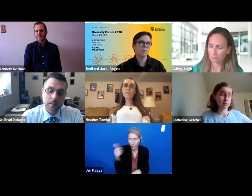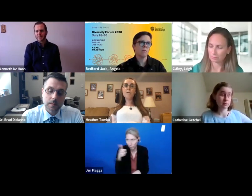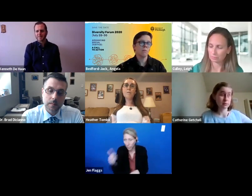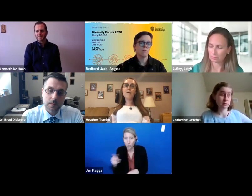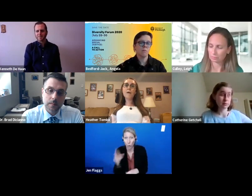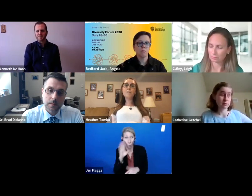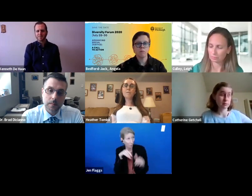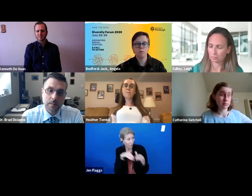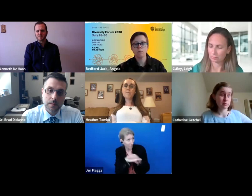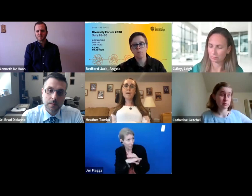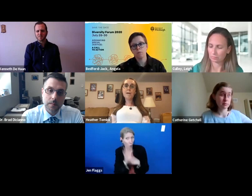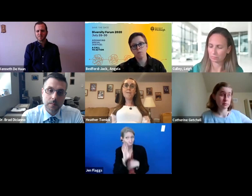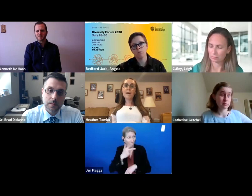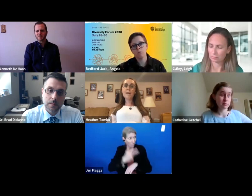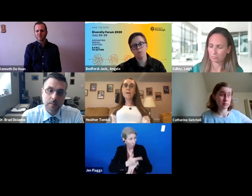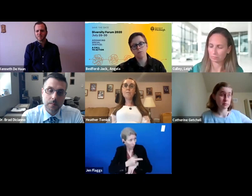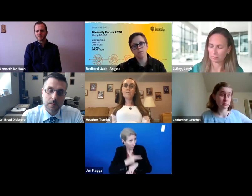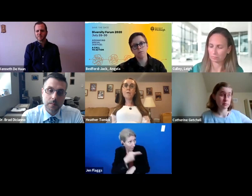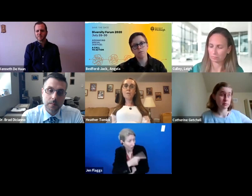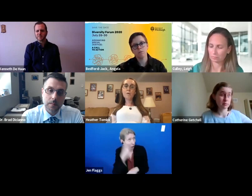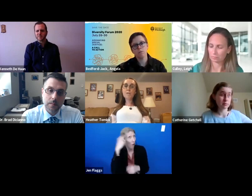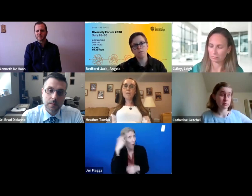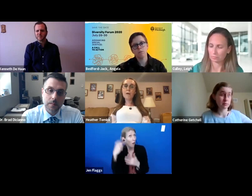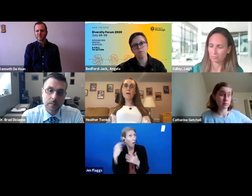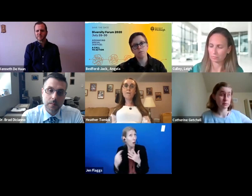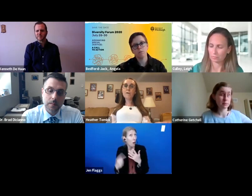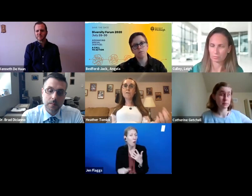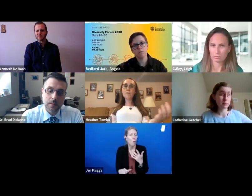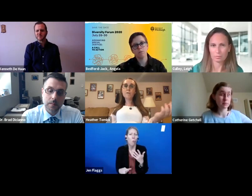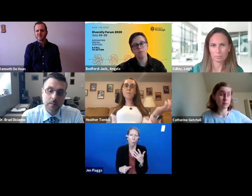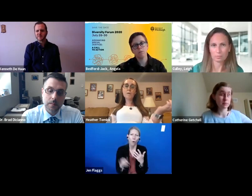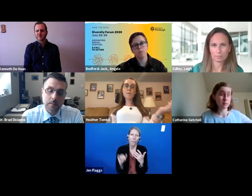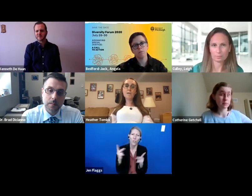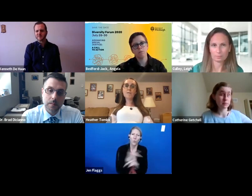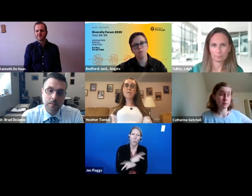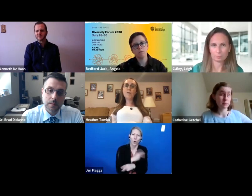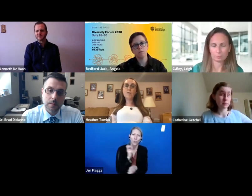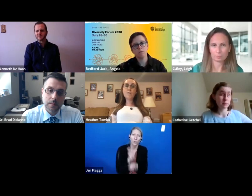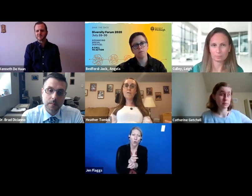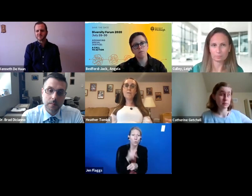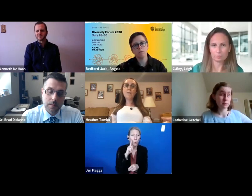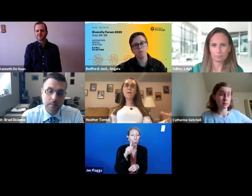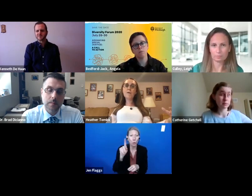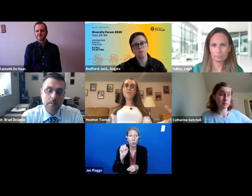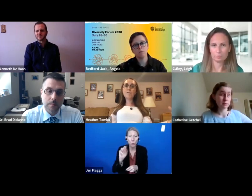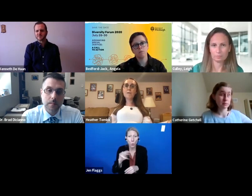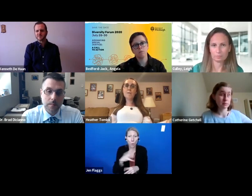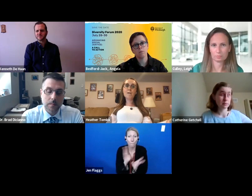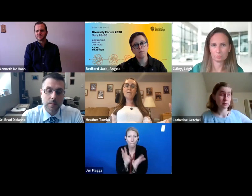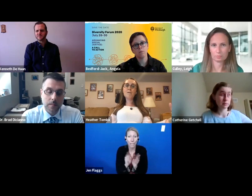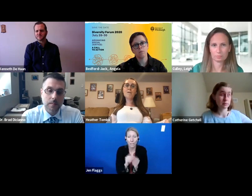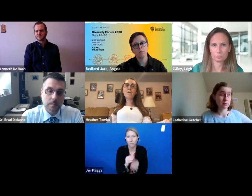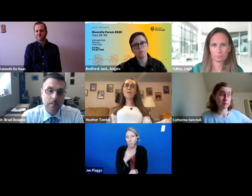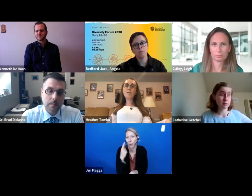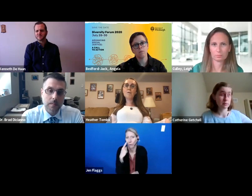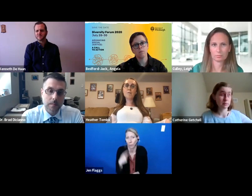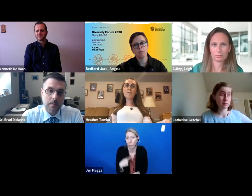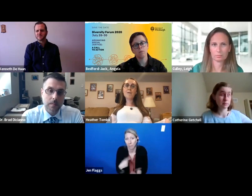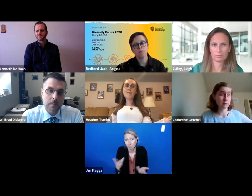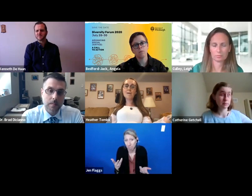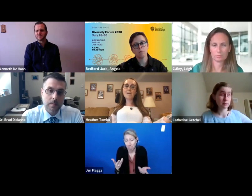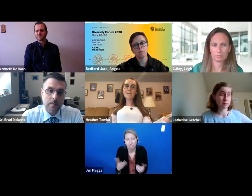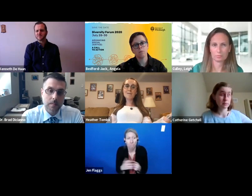be parking nearby, that can be more difficult. So Zoom meetings are great for me. For someone